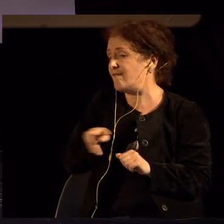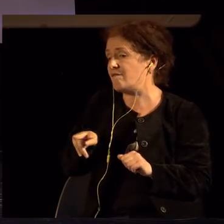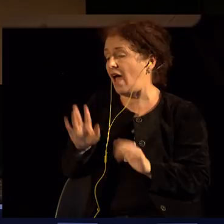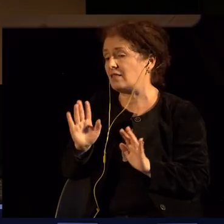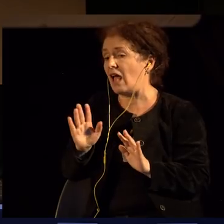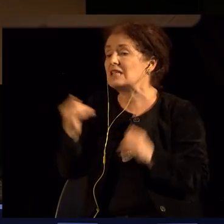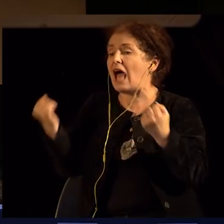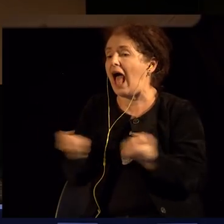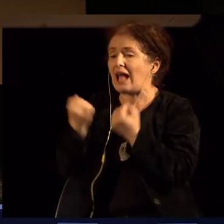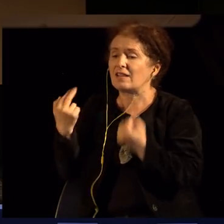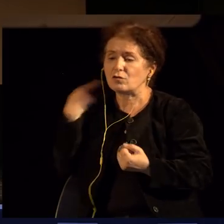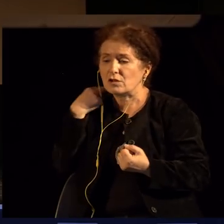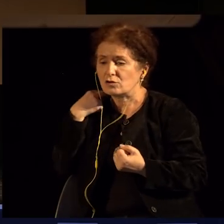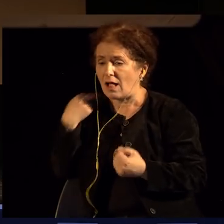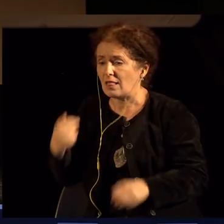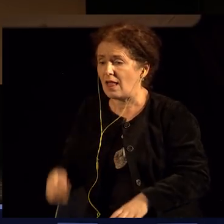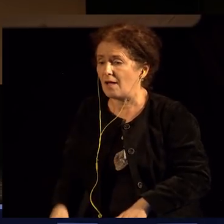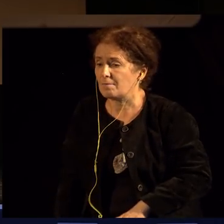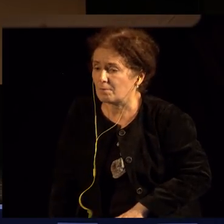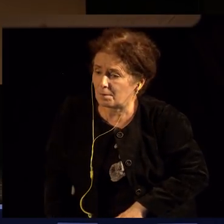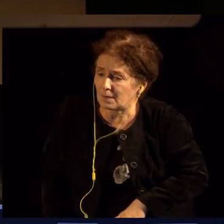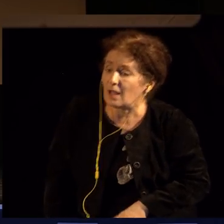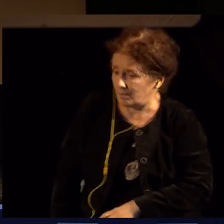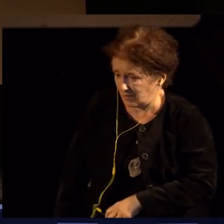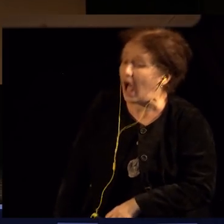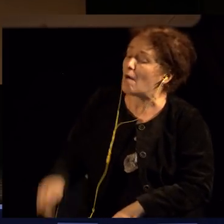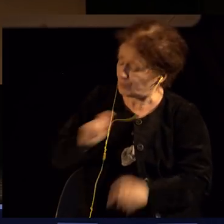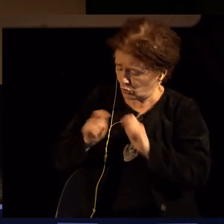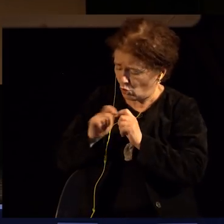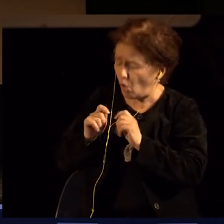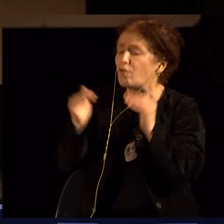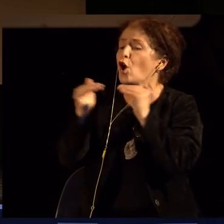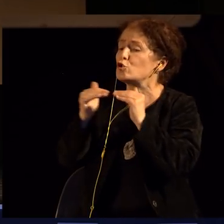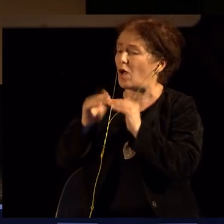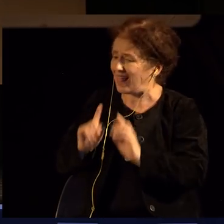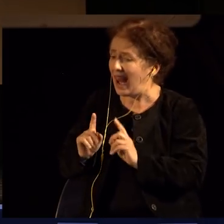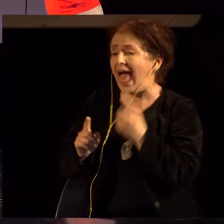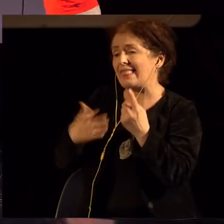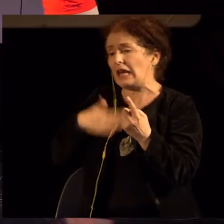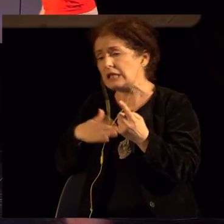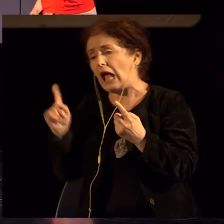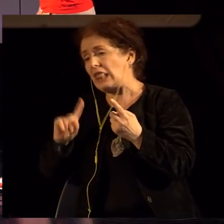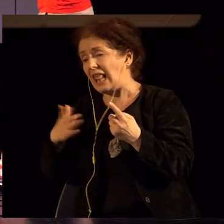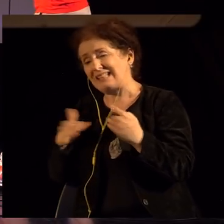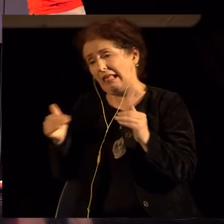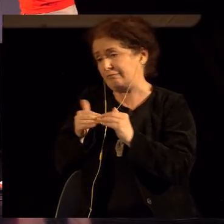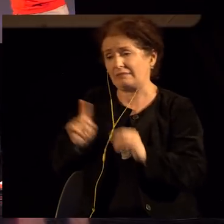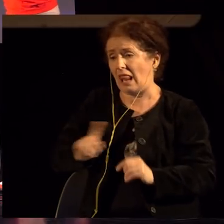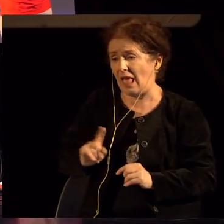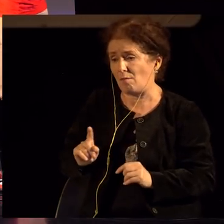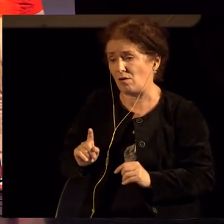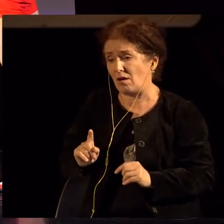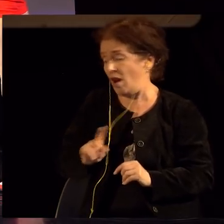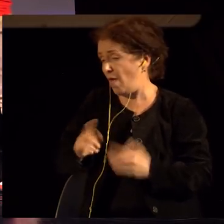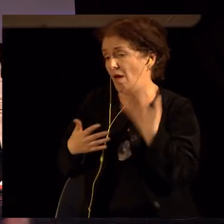is in focus. And as Orenstein puts it, young women feel entitled to engage in sexual behaviour but they don't necessarily feel